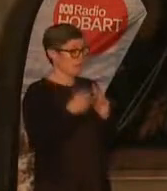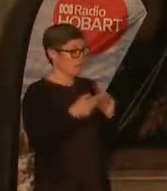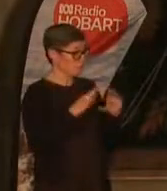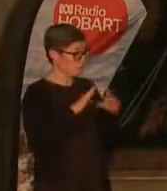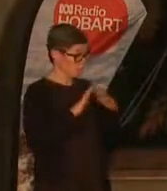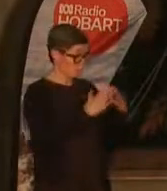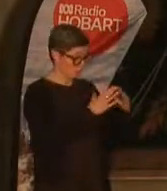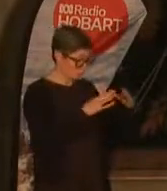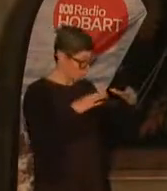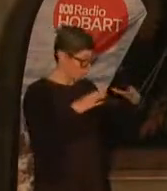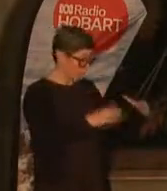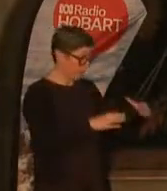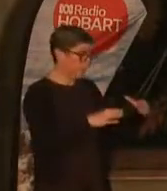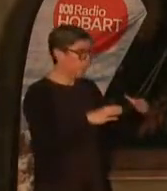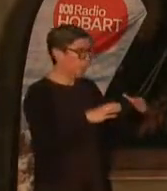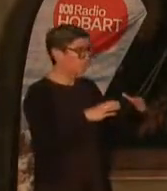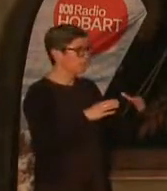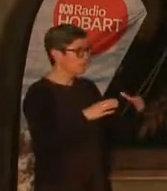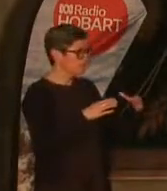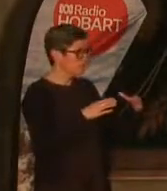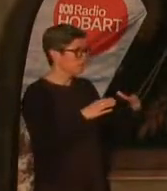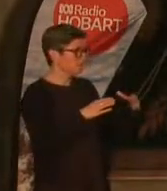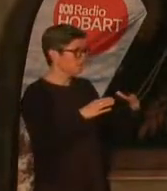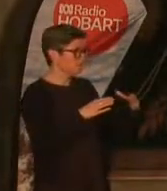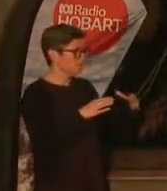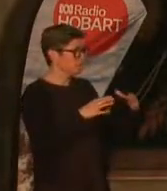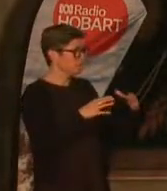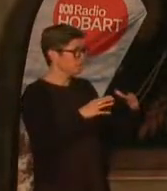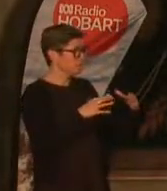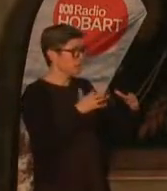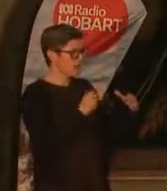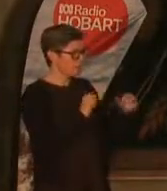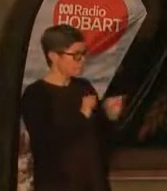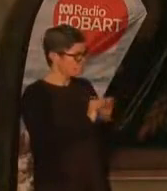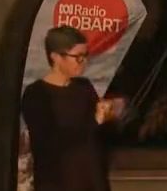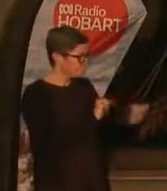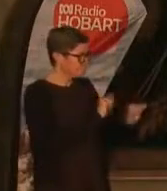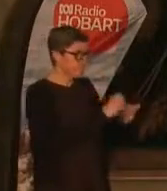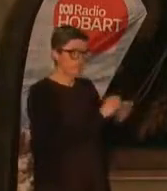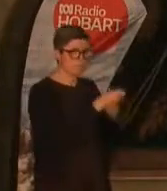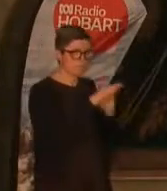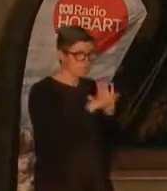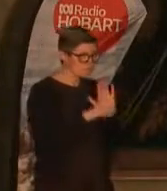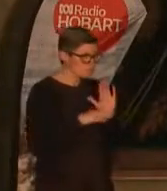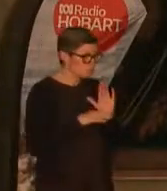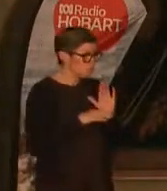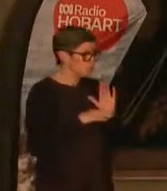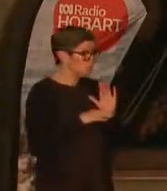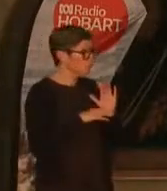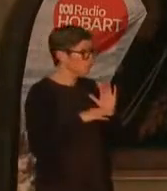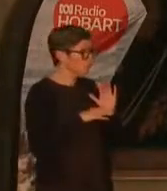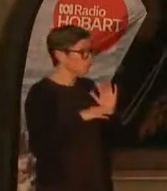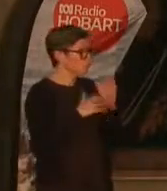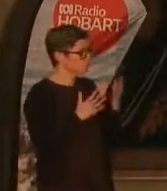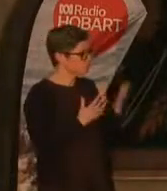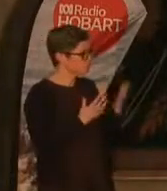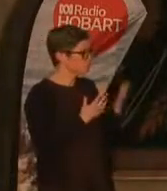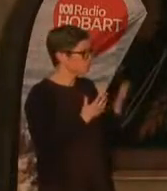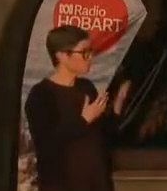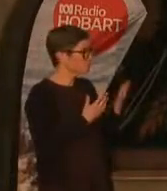collective, you know, there are you know, rules and regulations, I guess, to for want of better